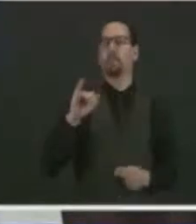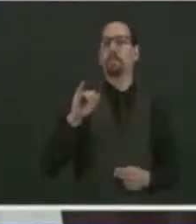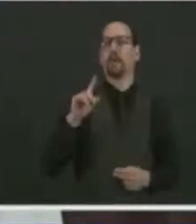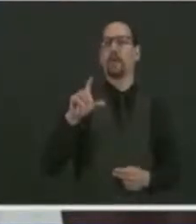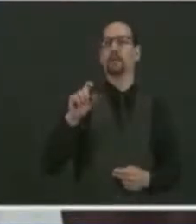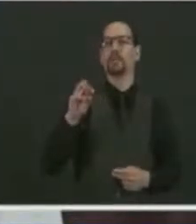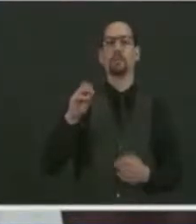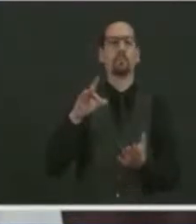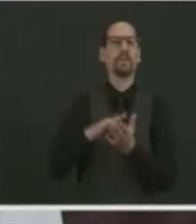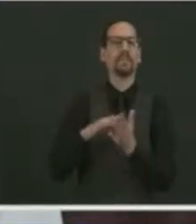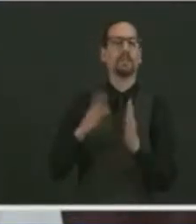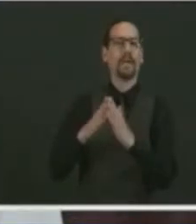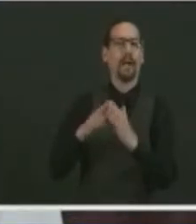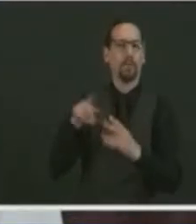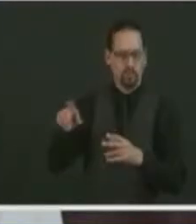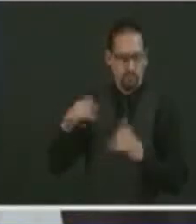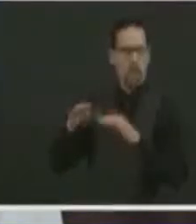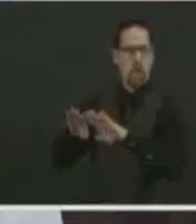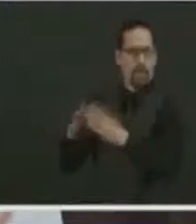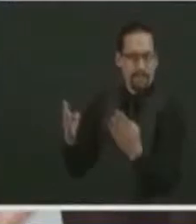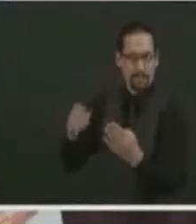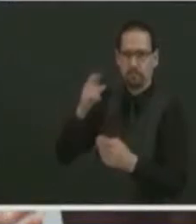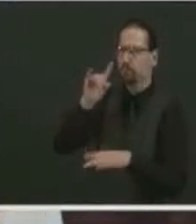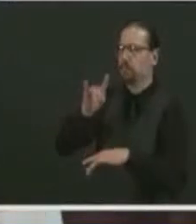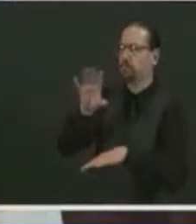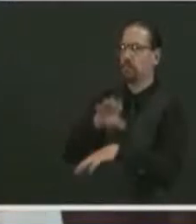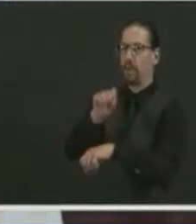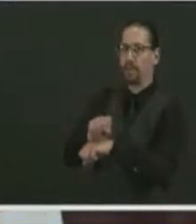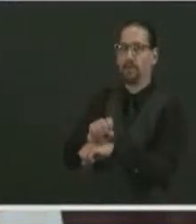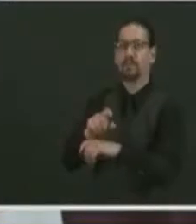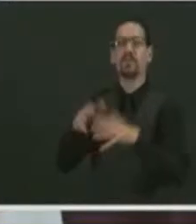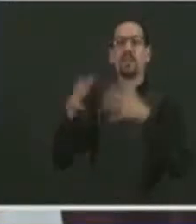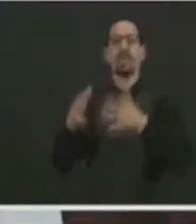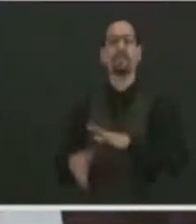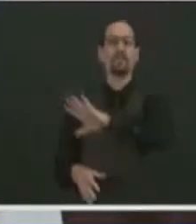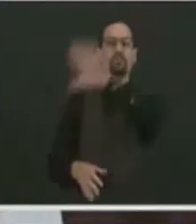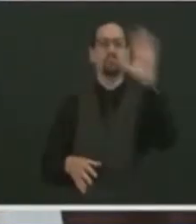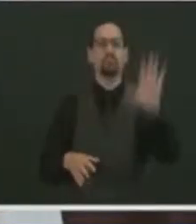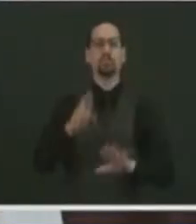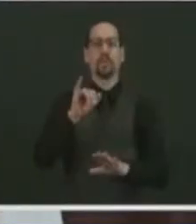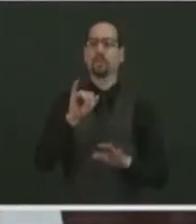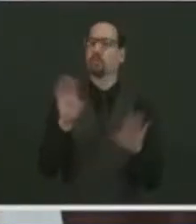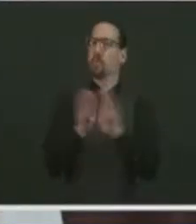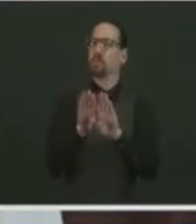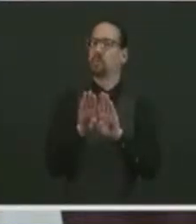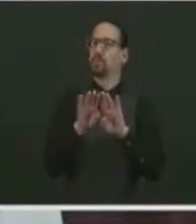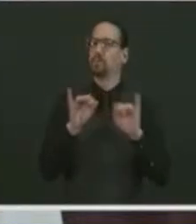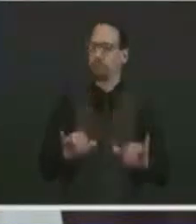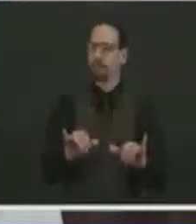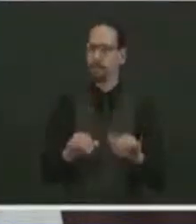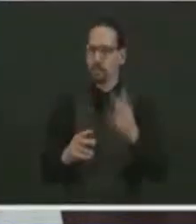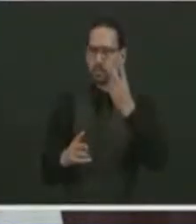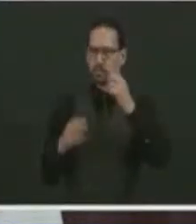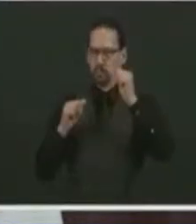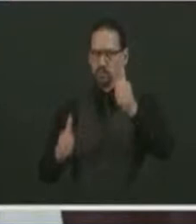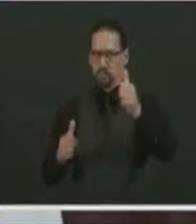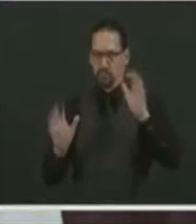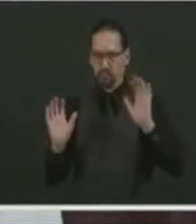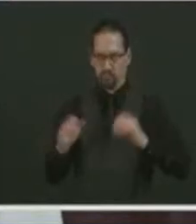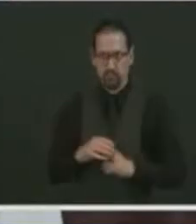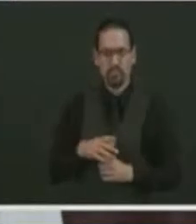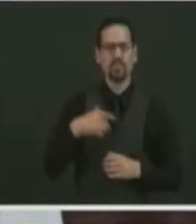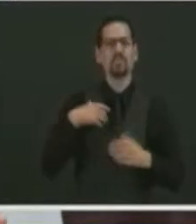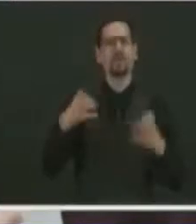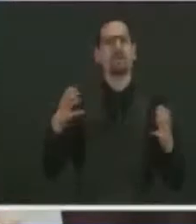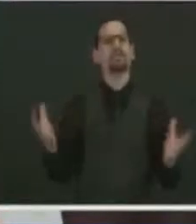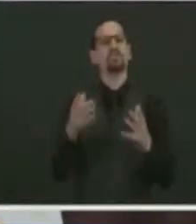this point are closed. And again, as I said, please try to do everything you can online. If it's